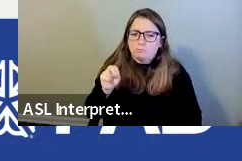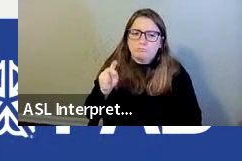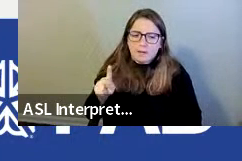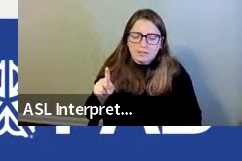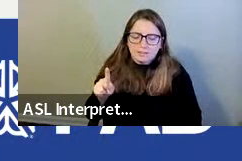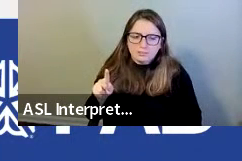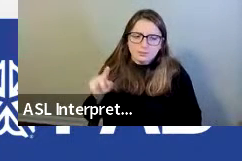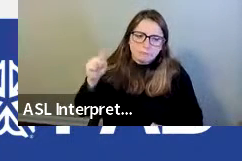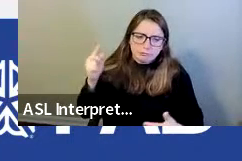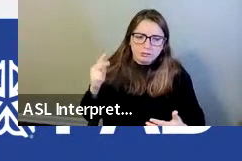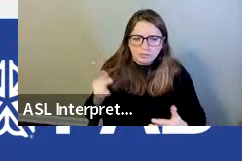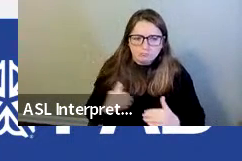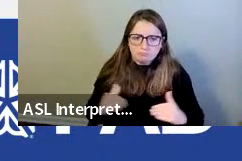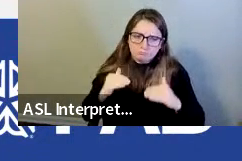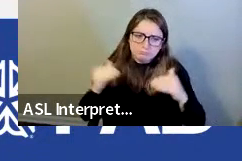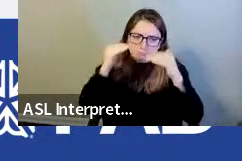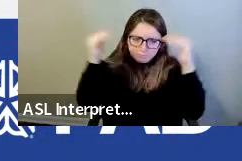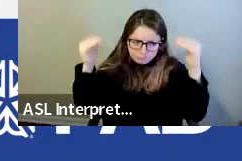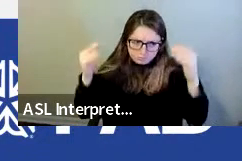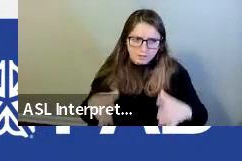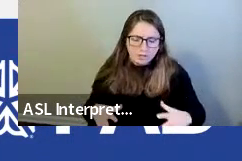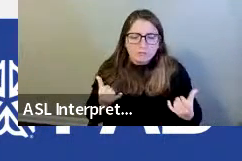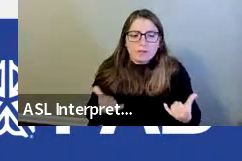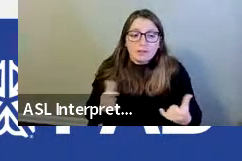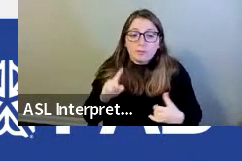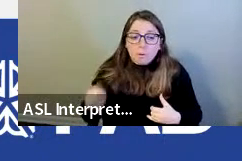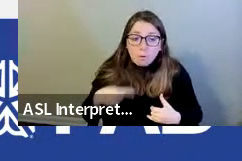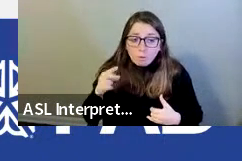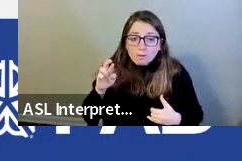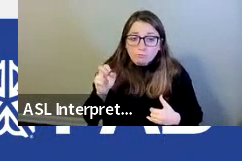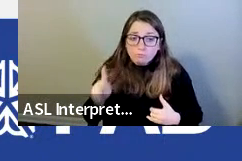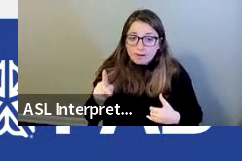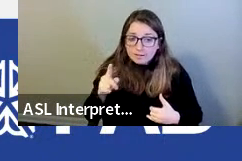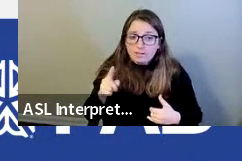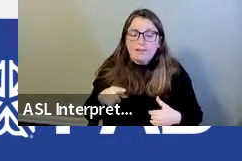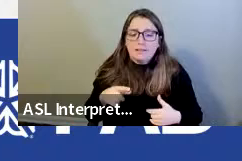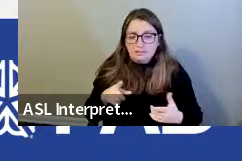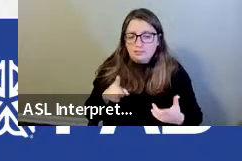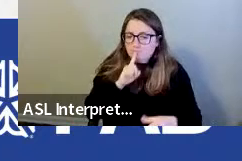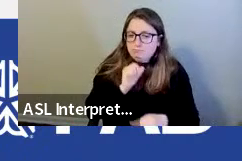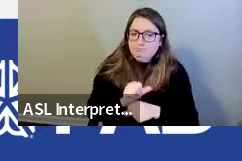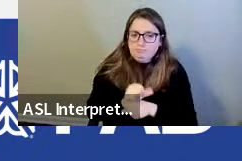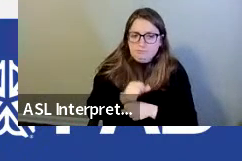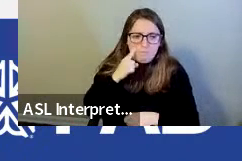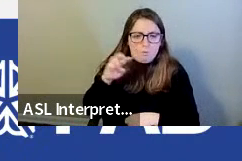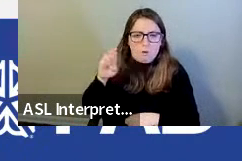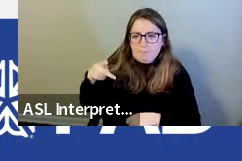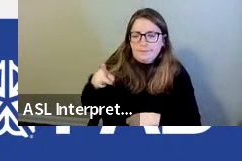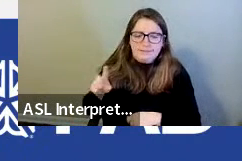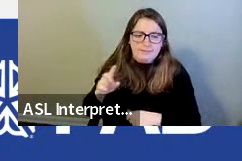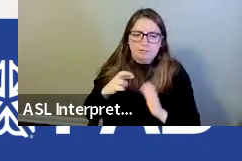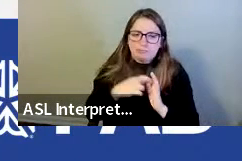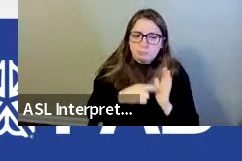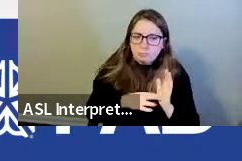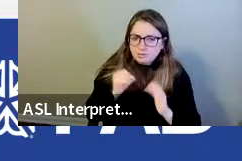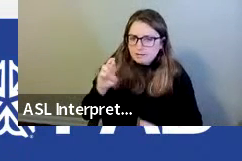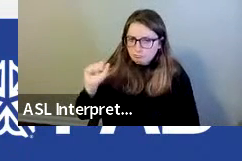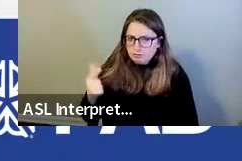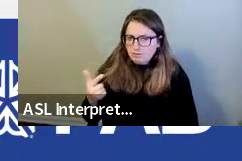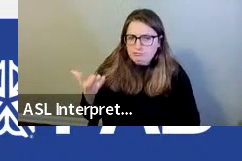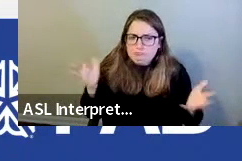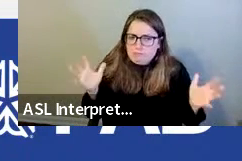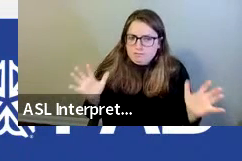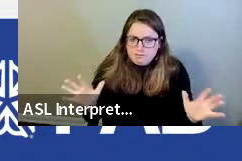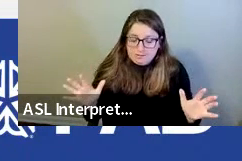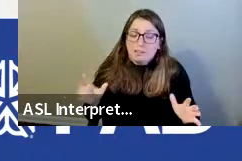only ranked behavioral directives for RPD are the rules and regulations. There are several general orders that